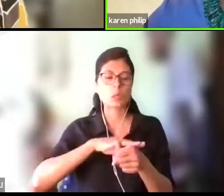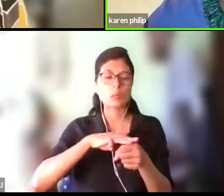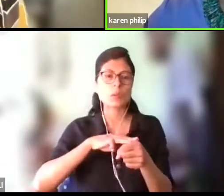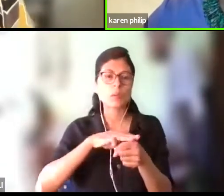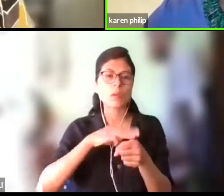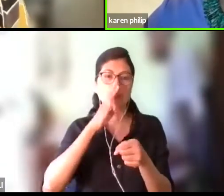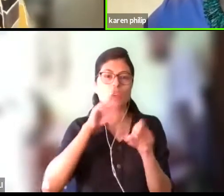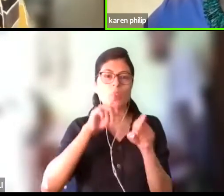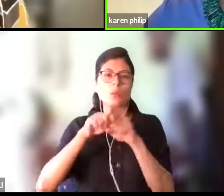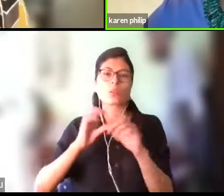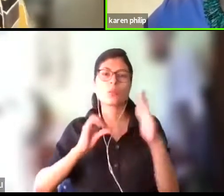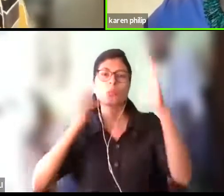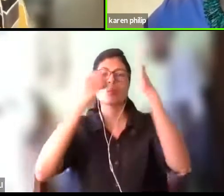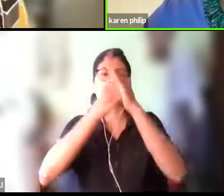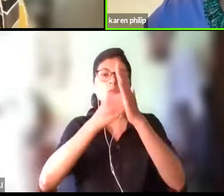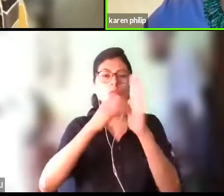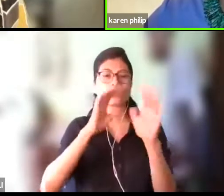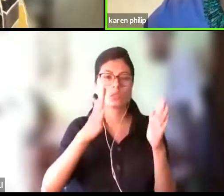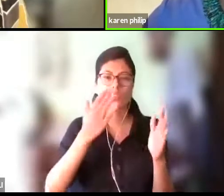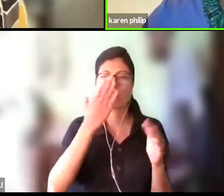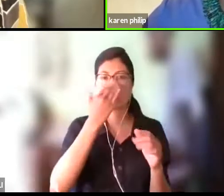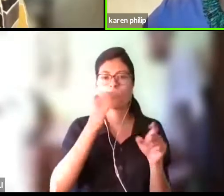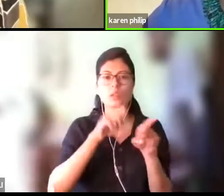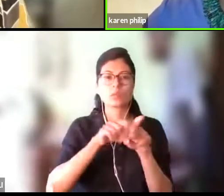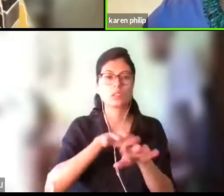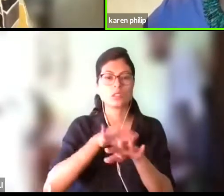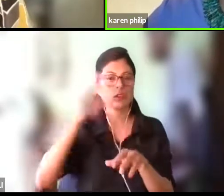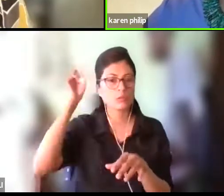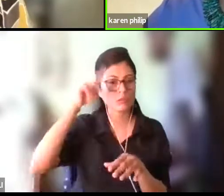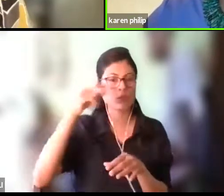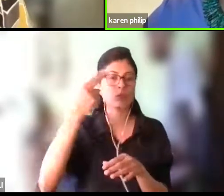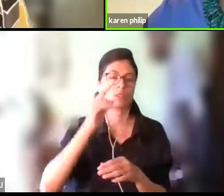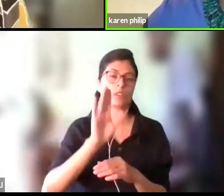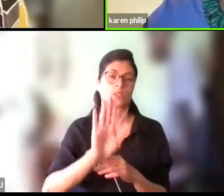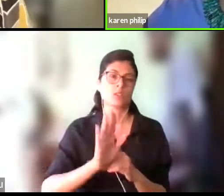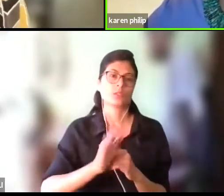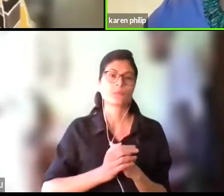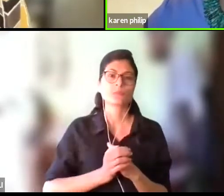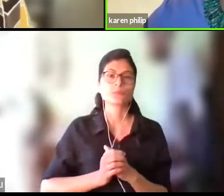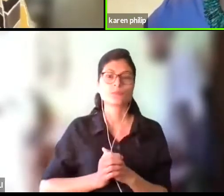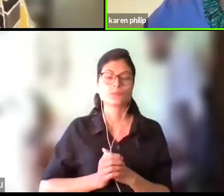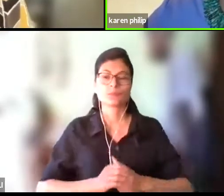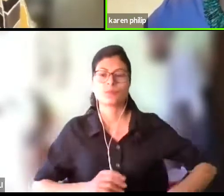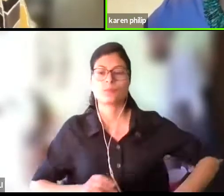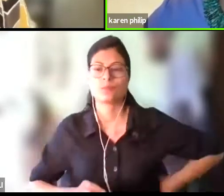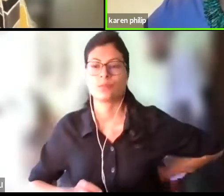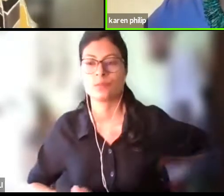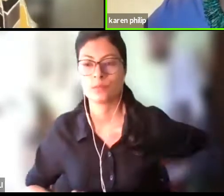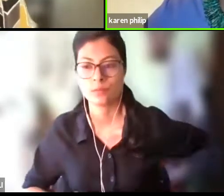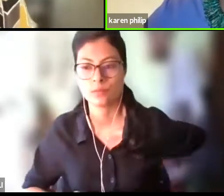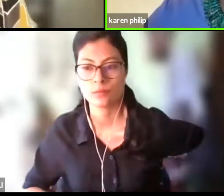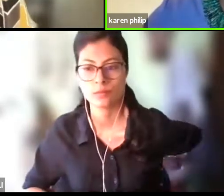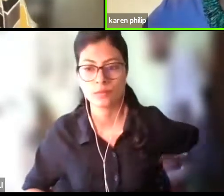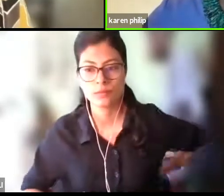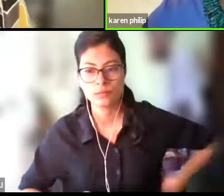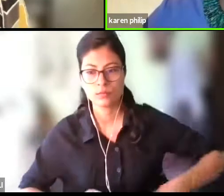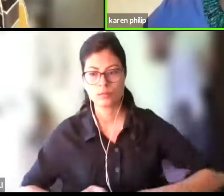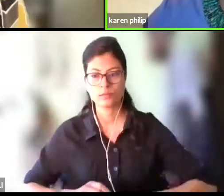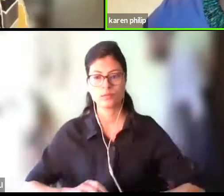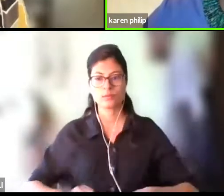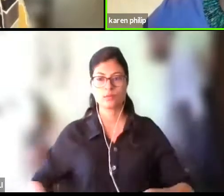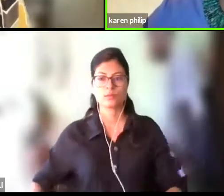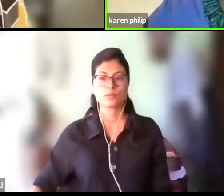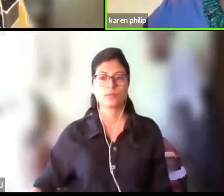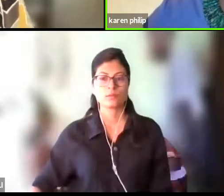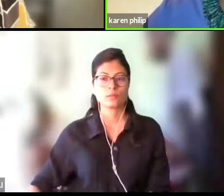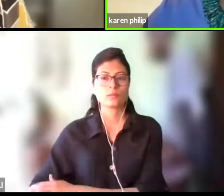or withstand the hurricanes. So whereas in the past, we were accustomed to putting a concrete block on the roof and being able